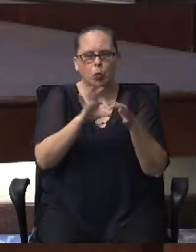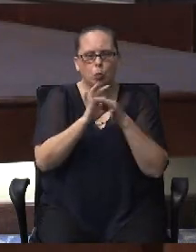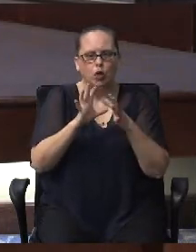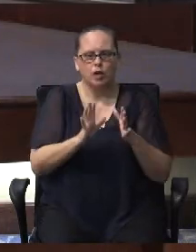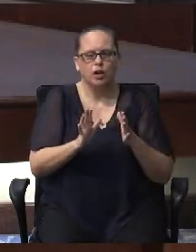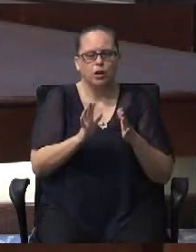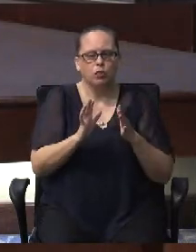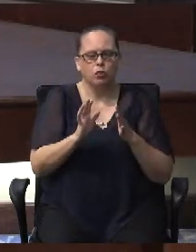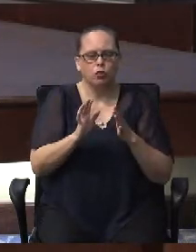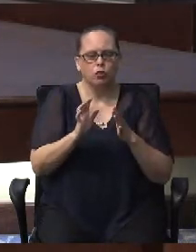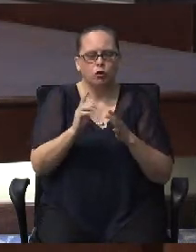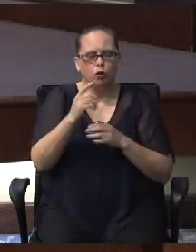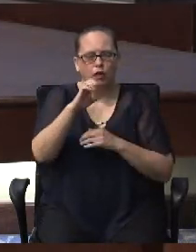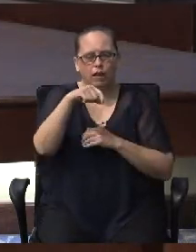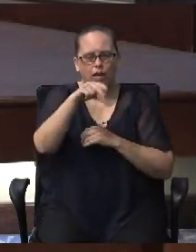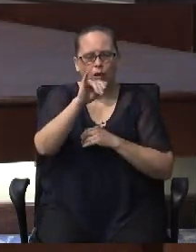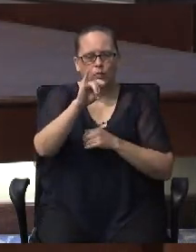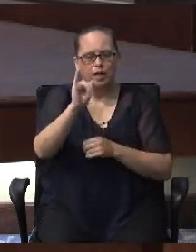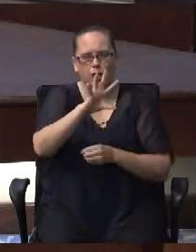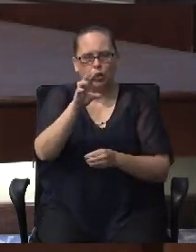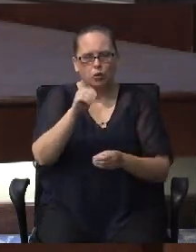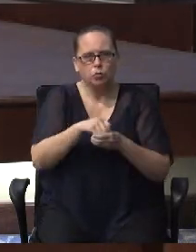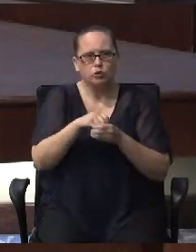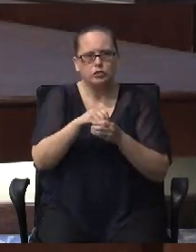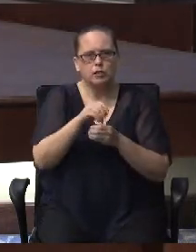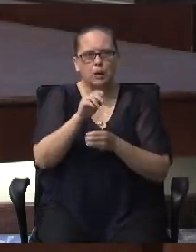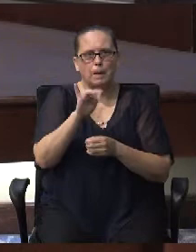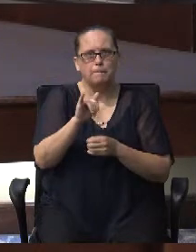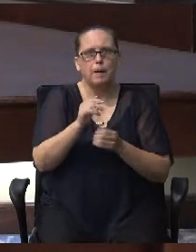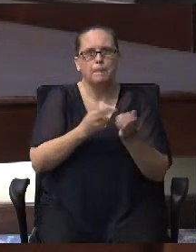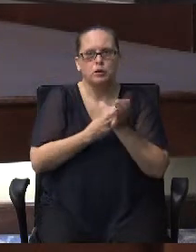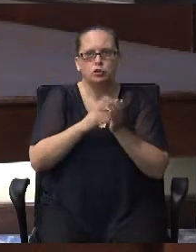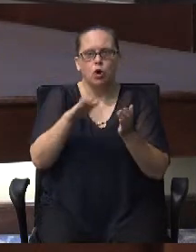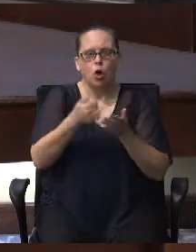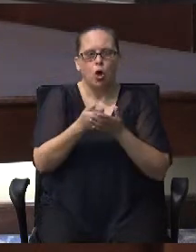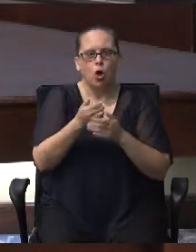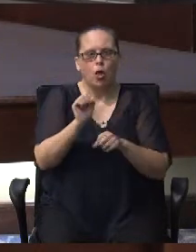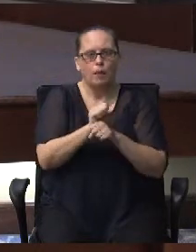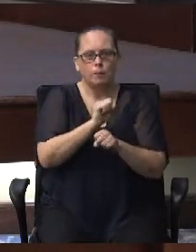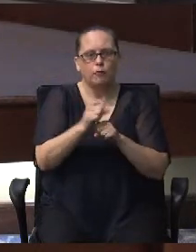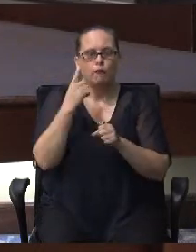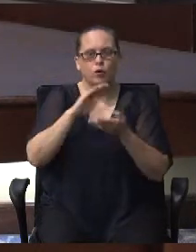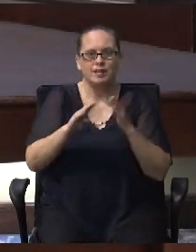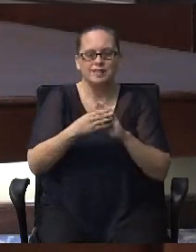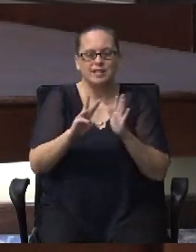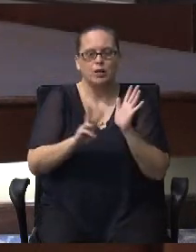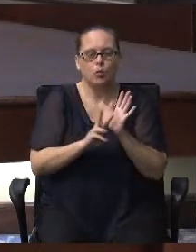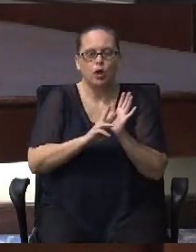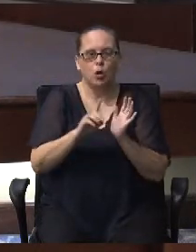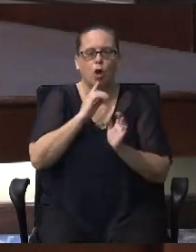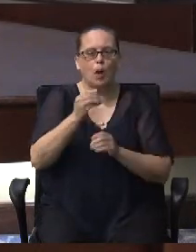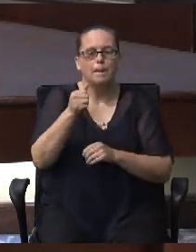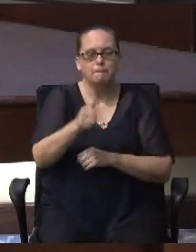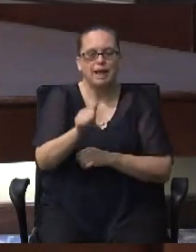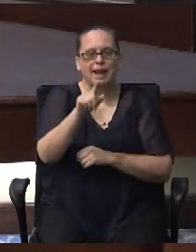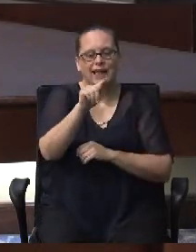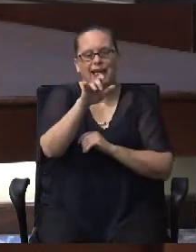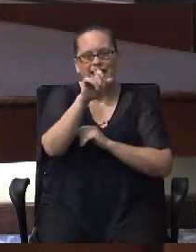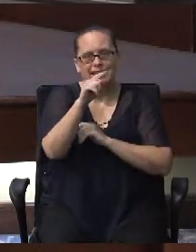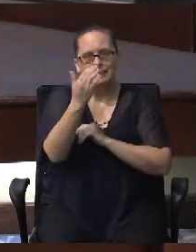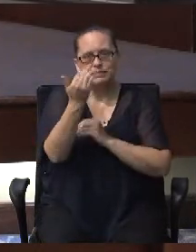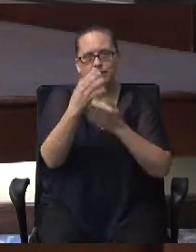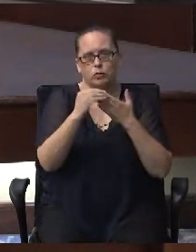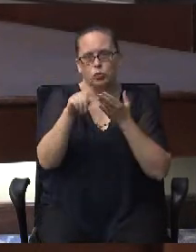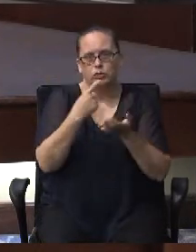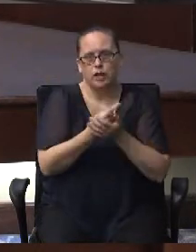furthering our commitment to equity and inclusion by ensuring all employees for the City of Waco are paid at least $15 per